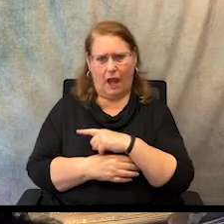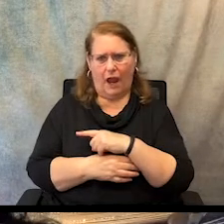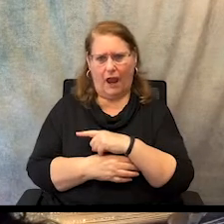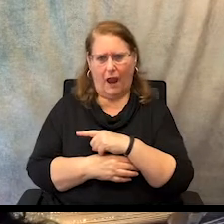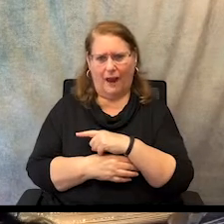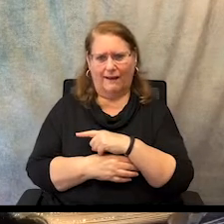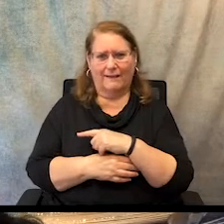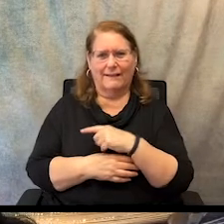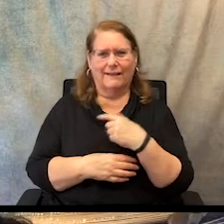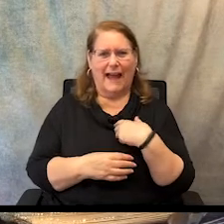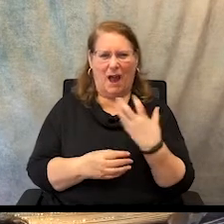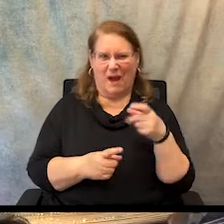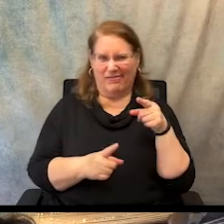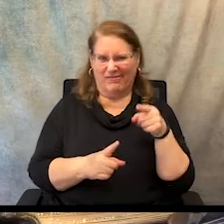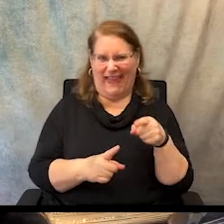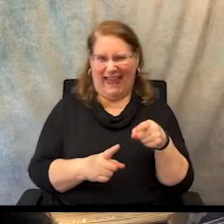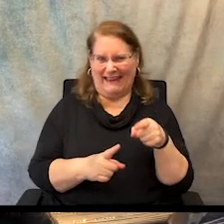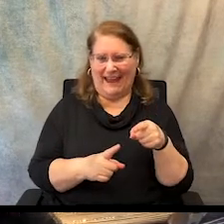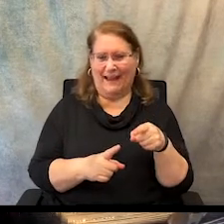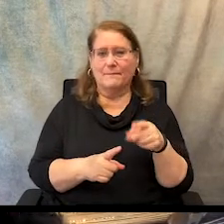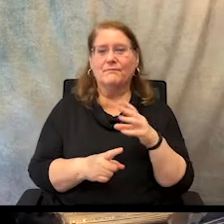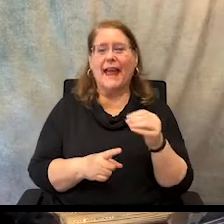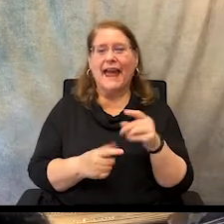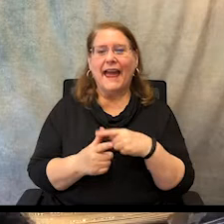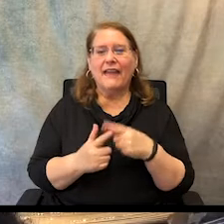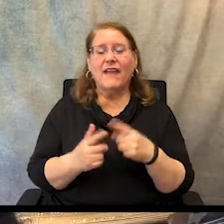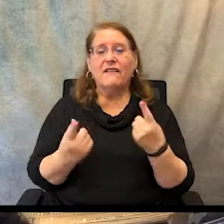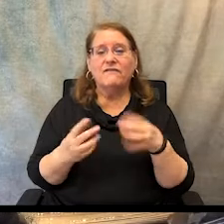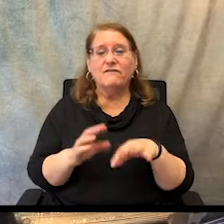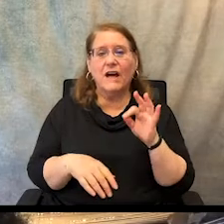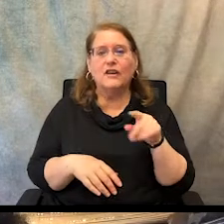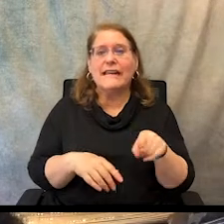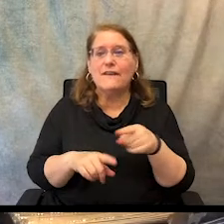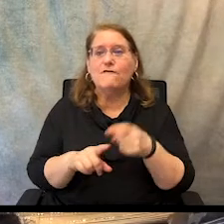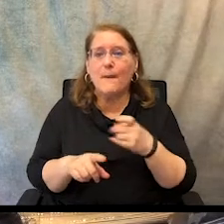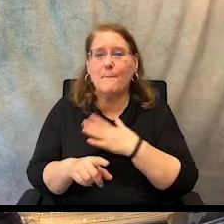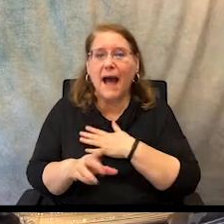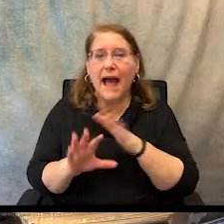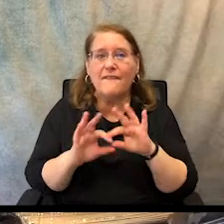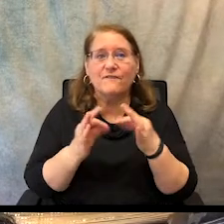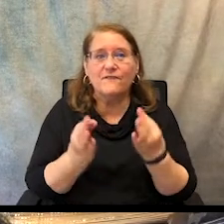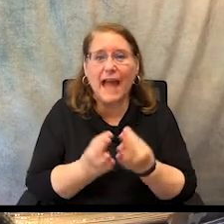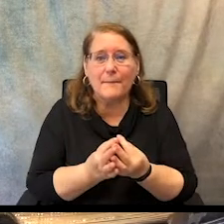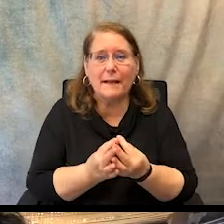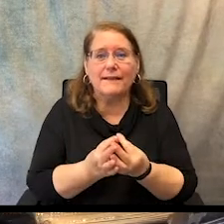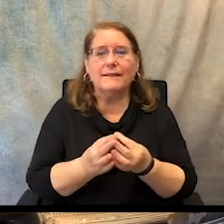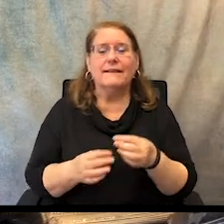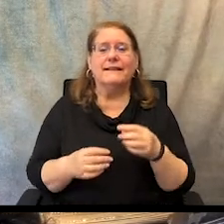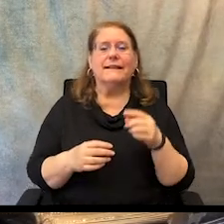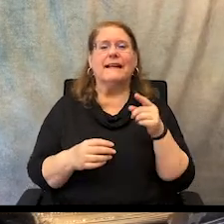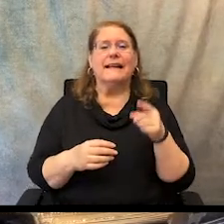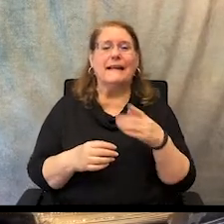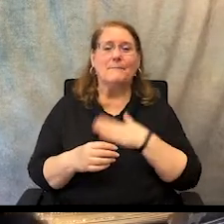day. And just I said, I want this guy. And then came that he is from my family. He is